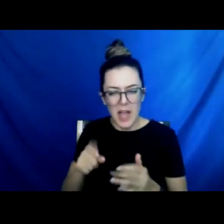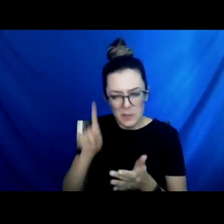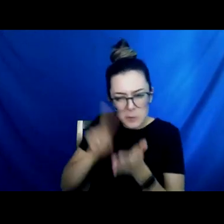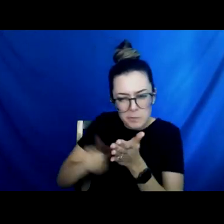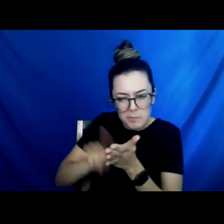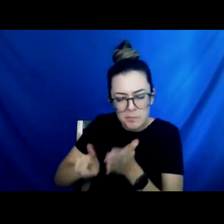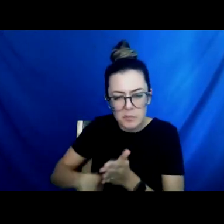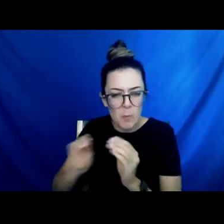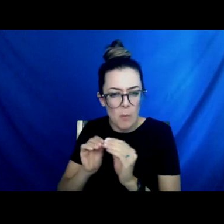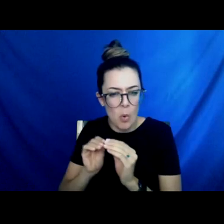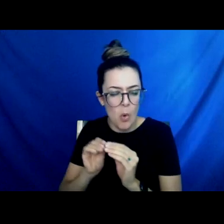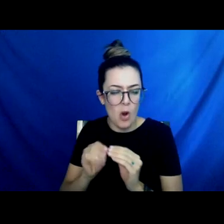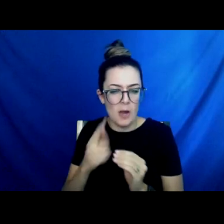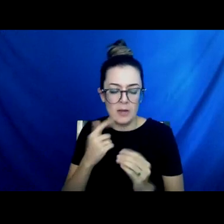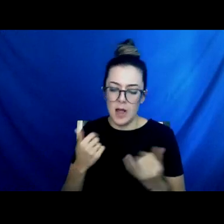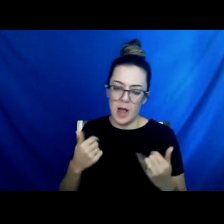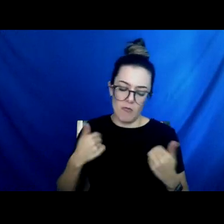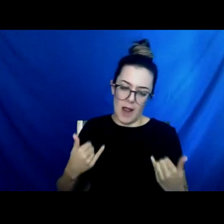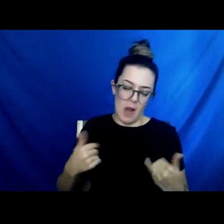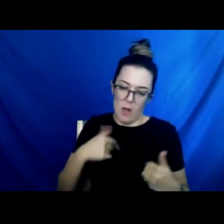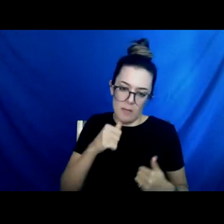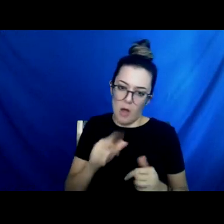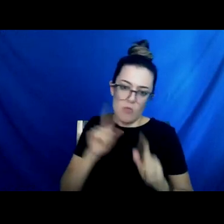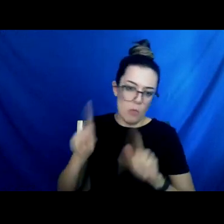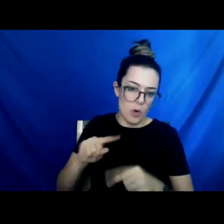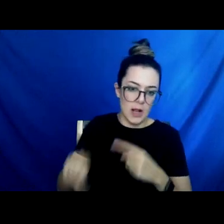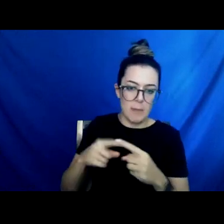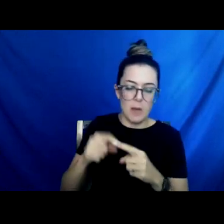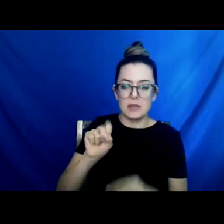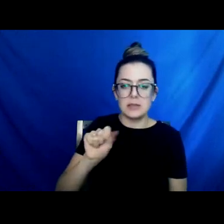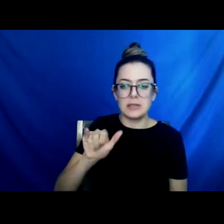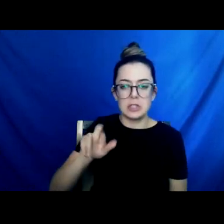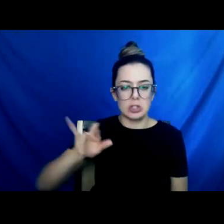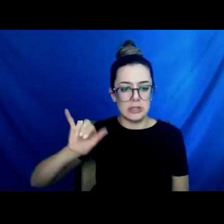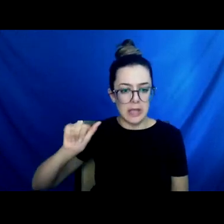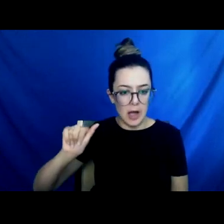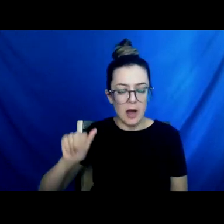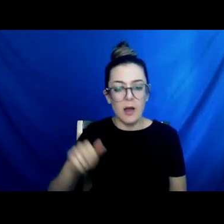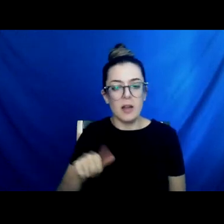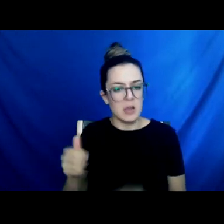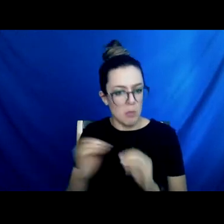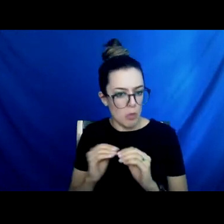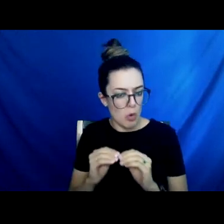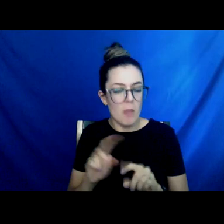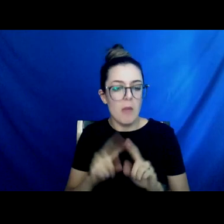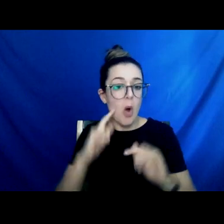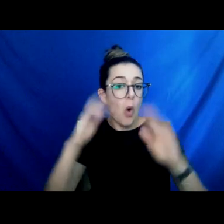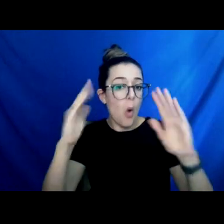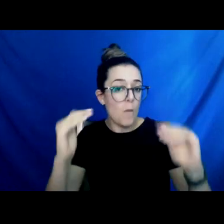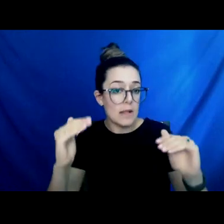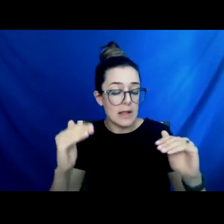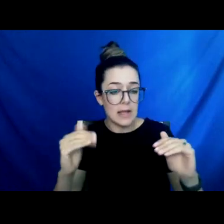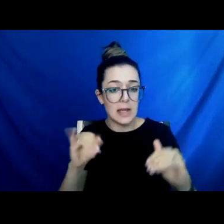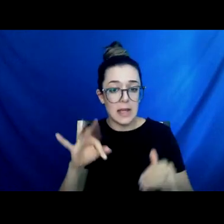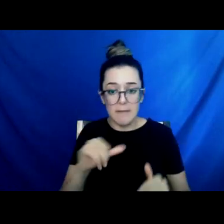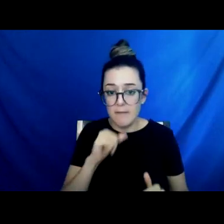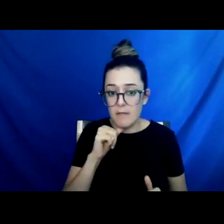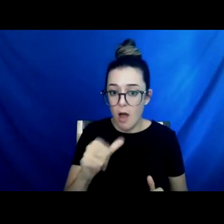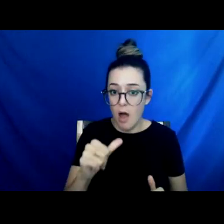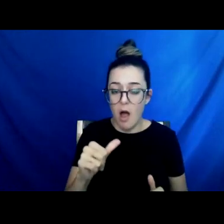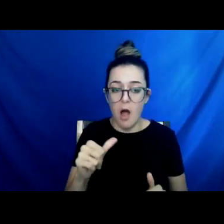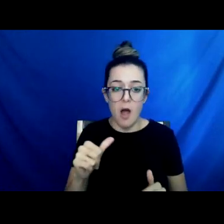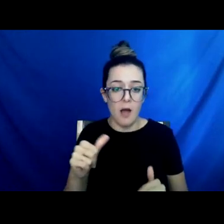point. But hopefully now, the work I've done, if not helping people with a roadmap, I mean, helping the public understand,